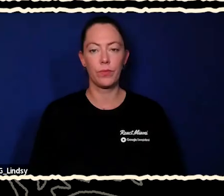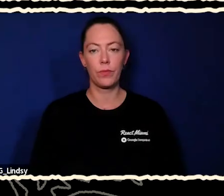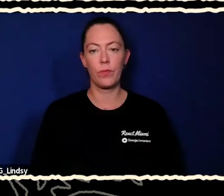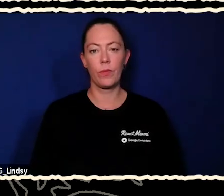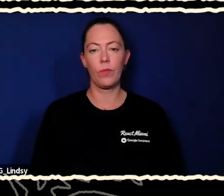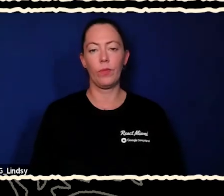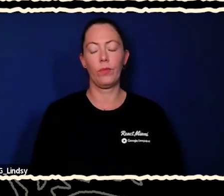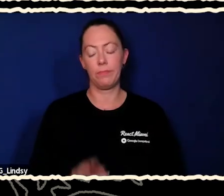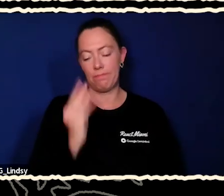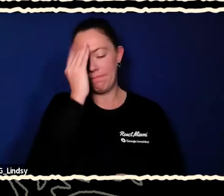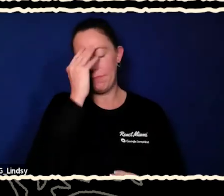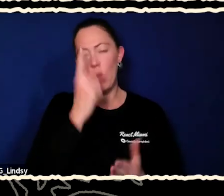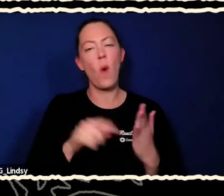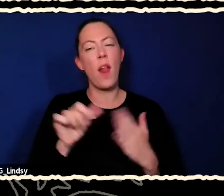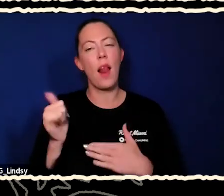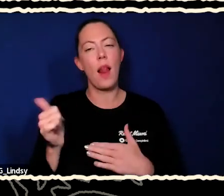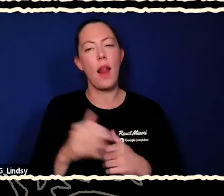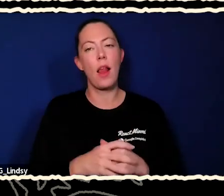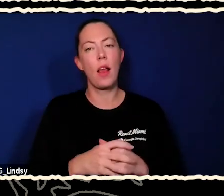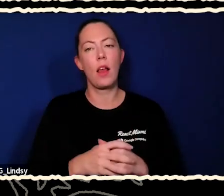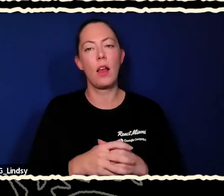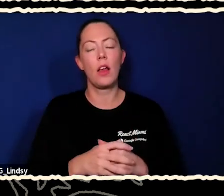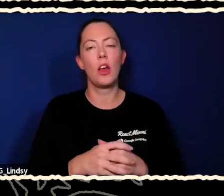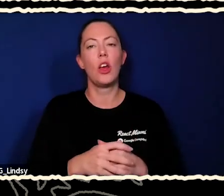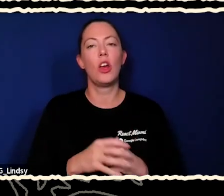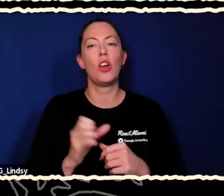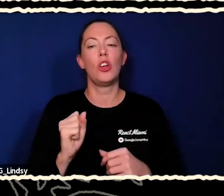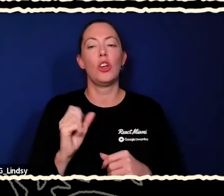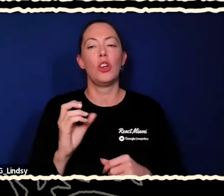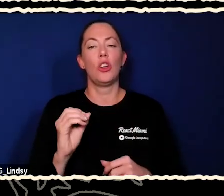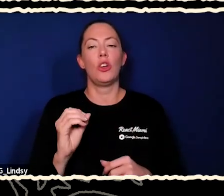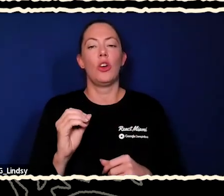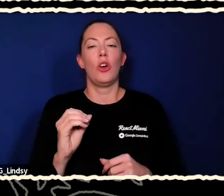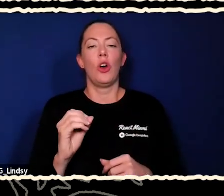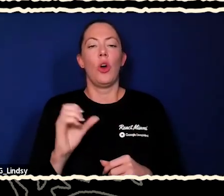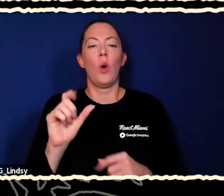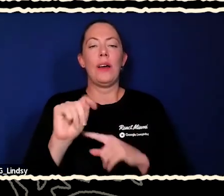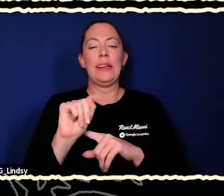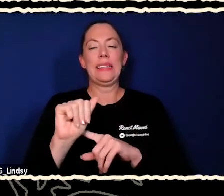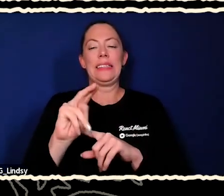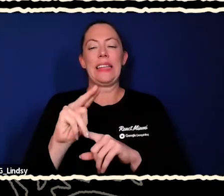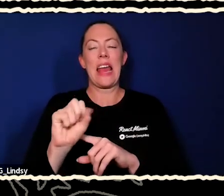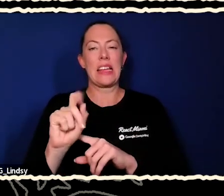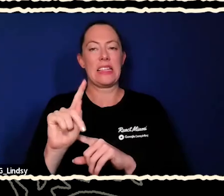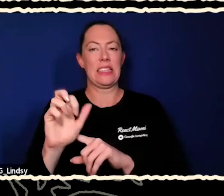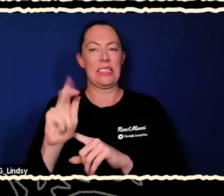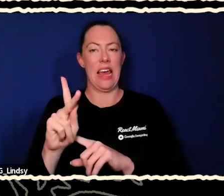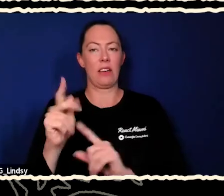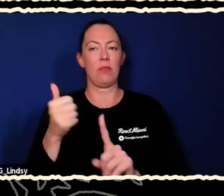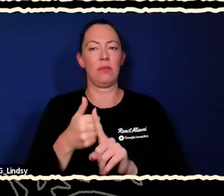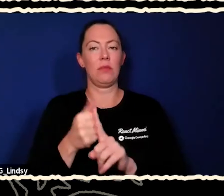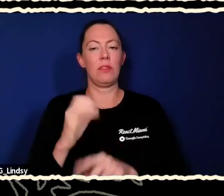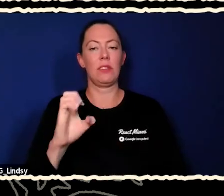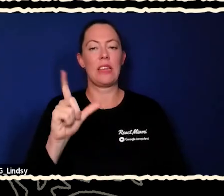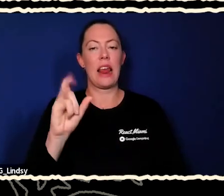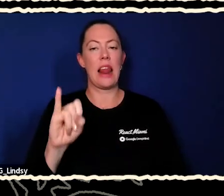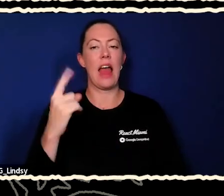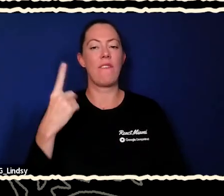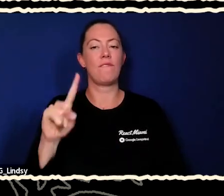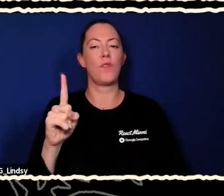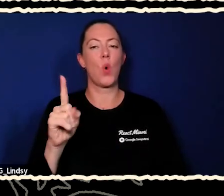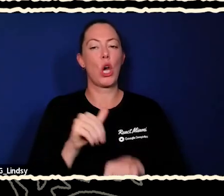What else? TanStack intent for new projects. TanStack intent is a CLI for shipping and consuming